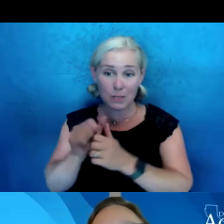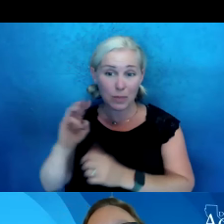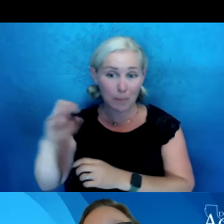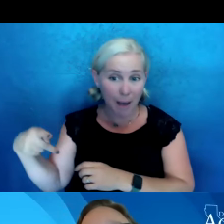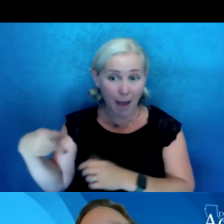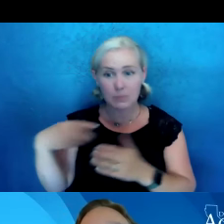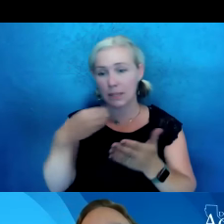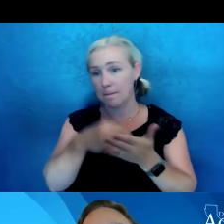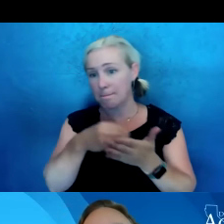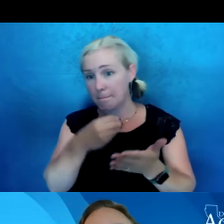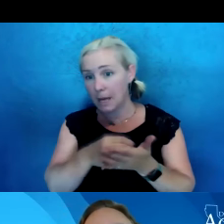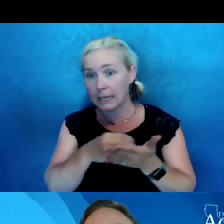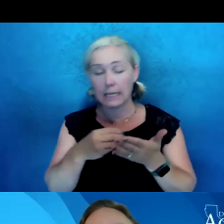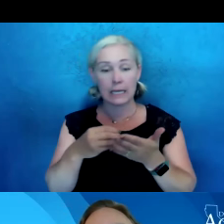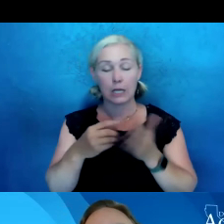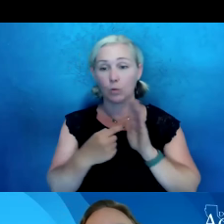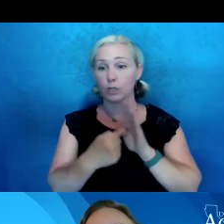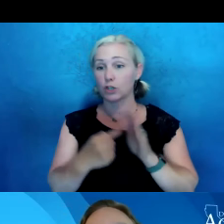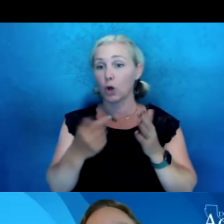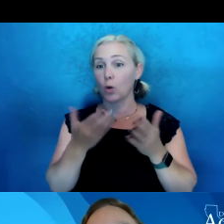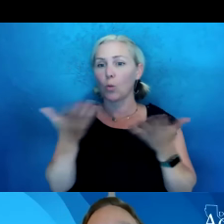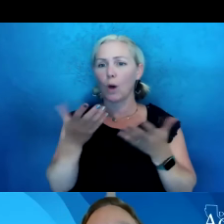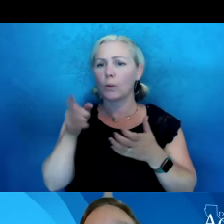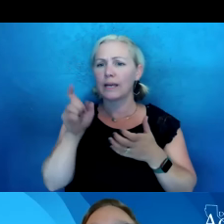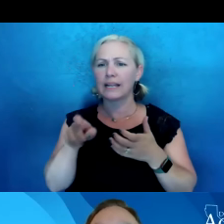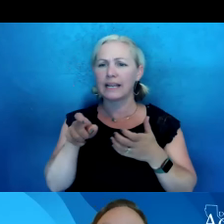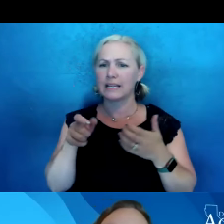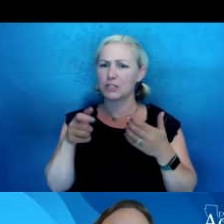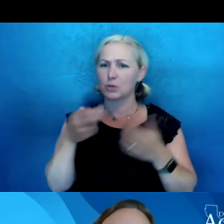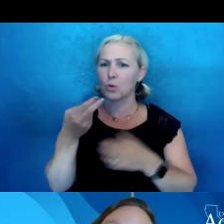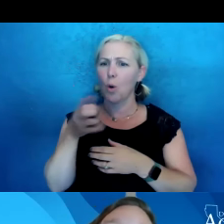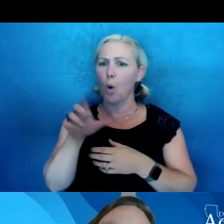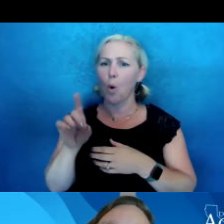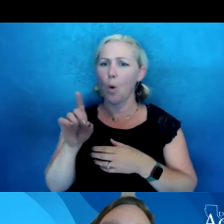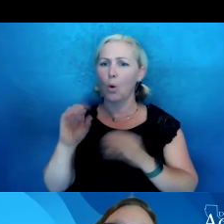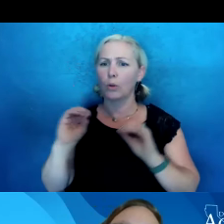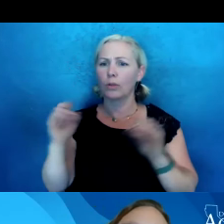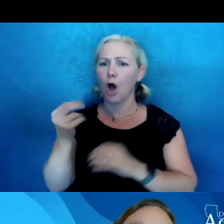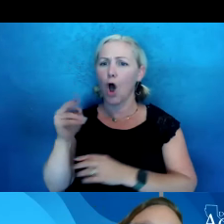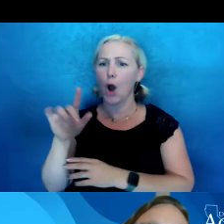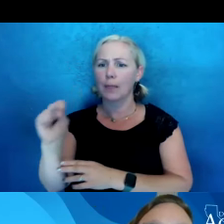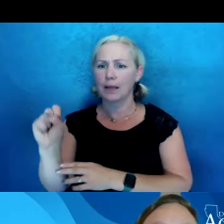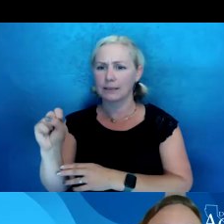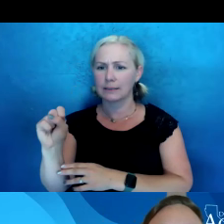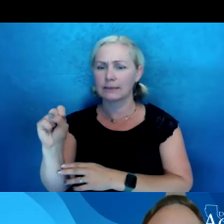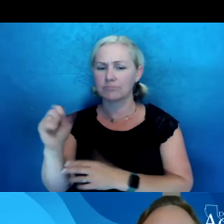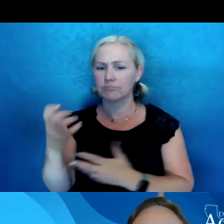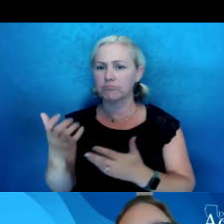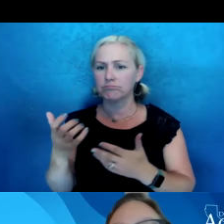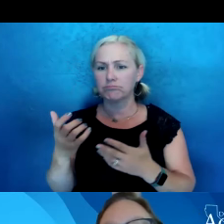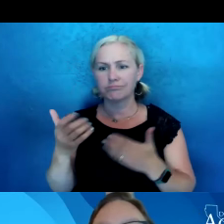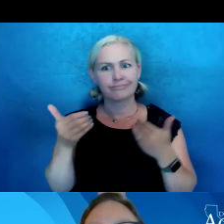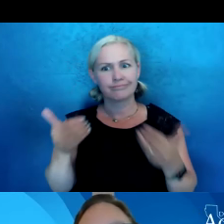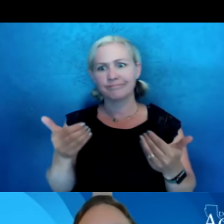money. We show what happens, what would be needed to hold harmless if we went to more. And so have at